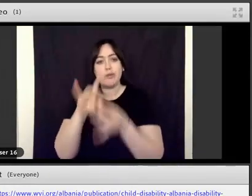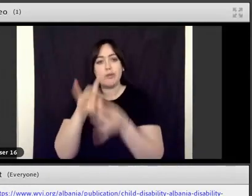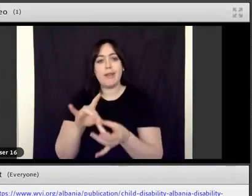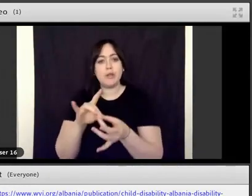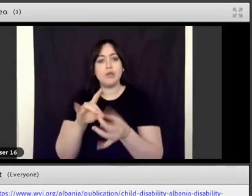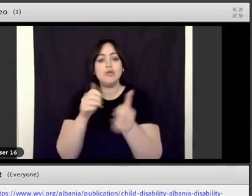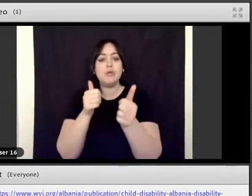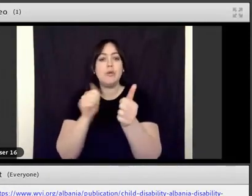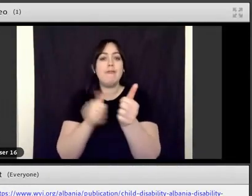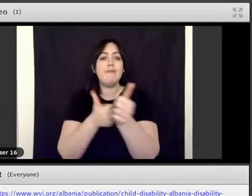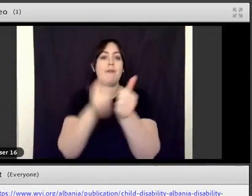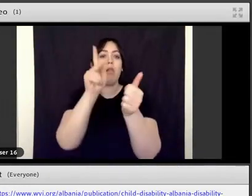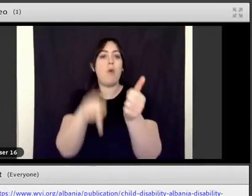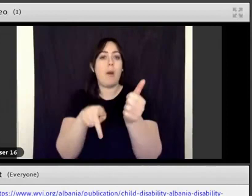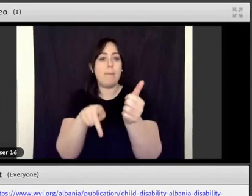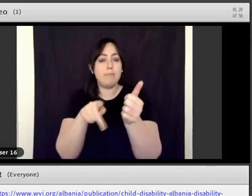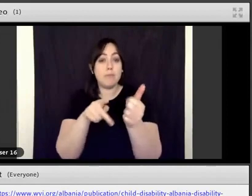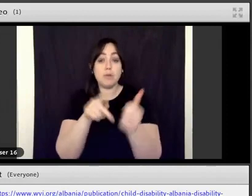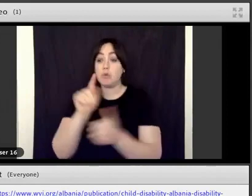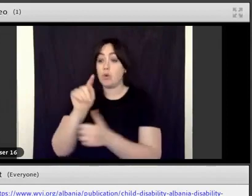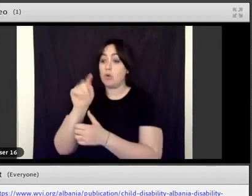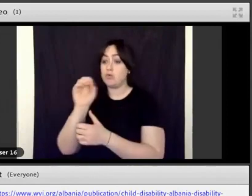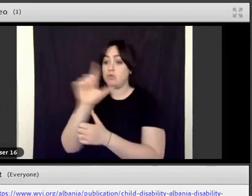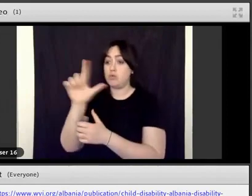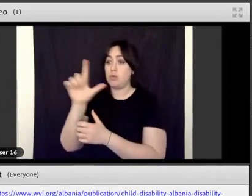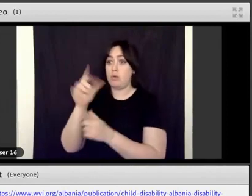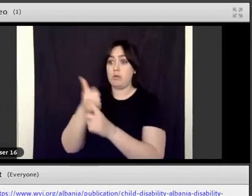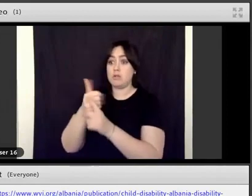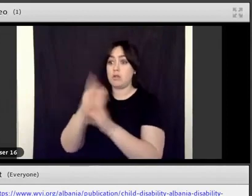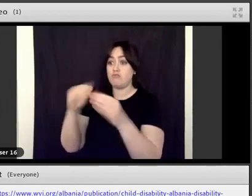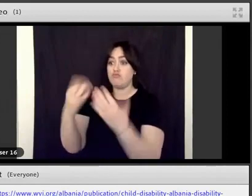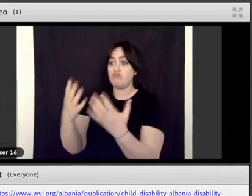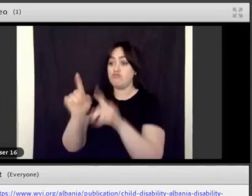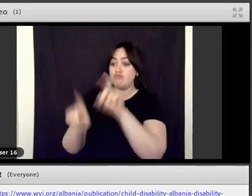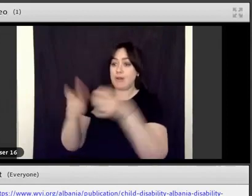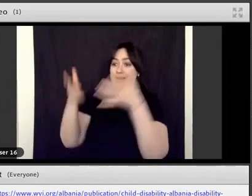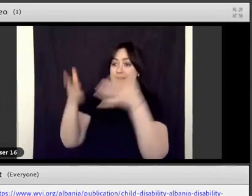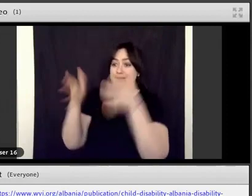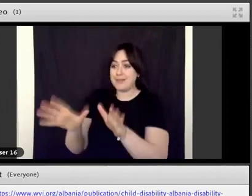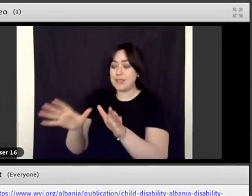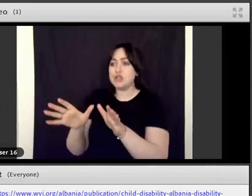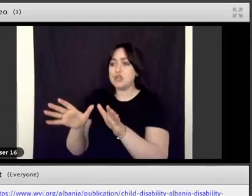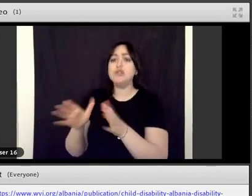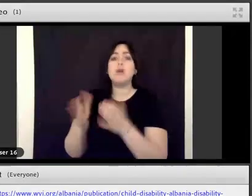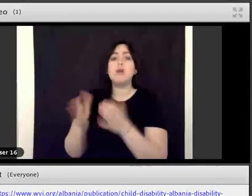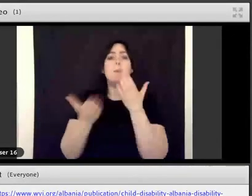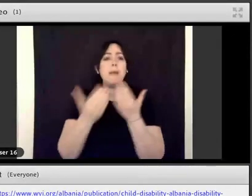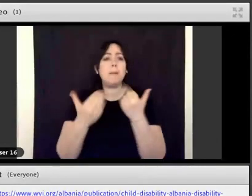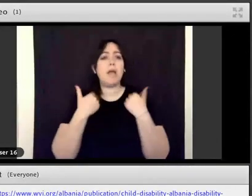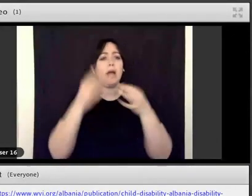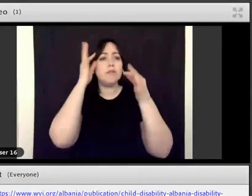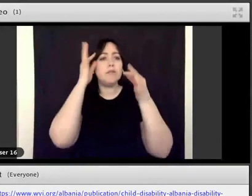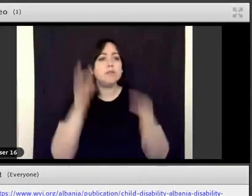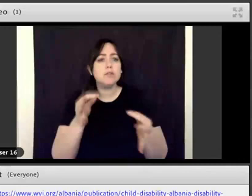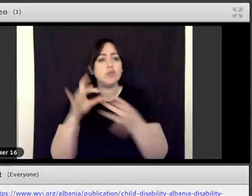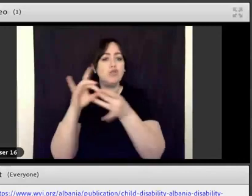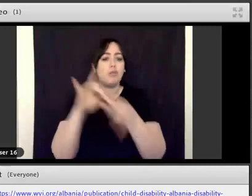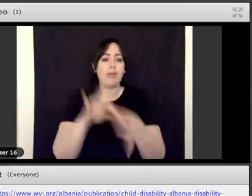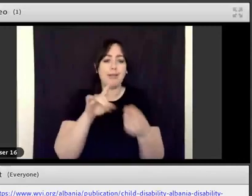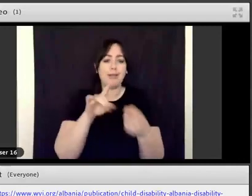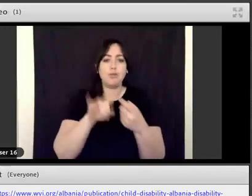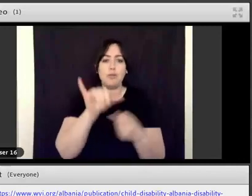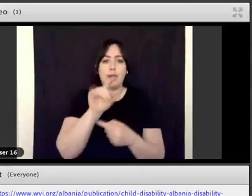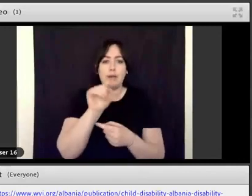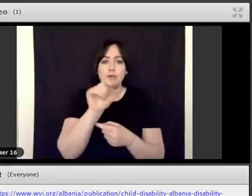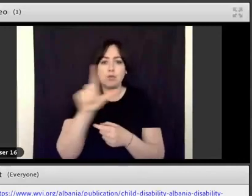tool administration, you might also have decisions that relate to your tool about the degree to which data may need to be